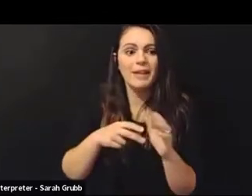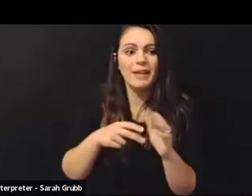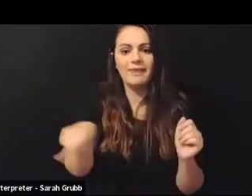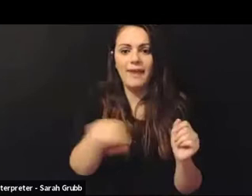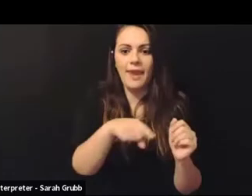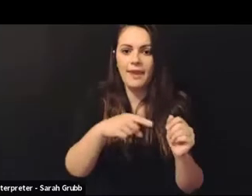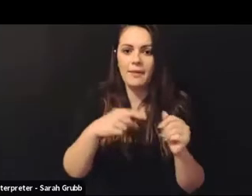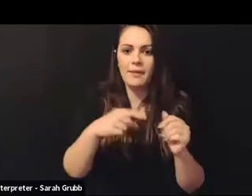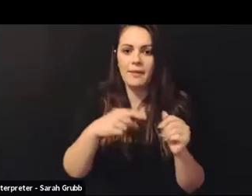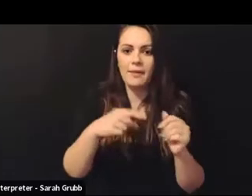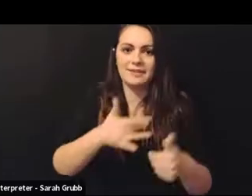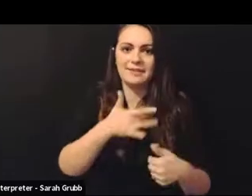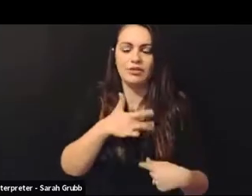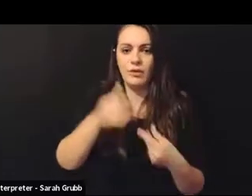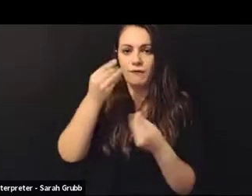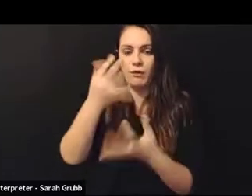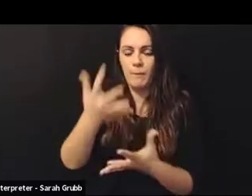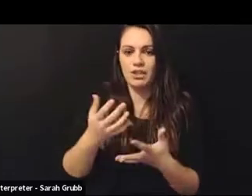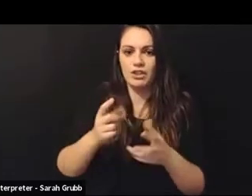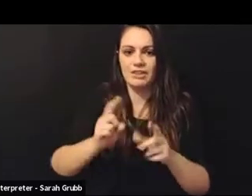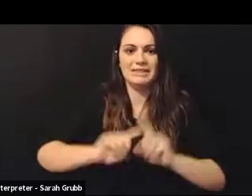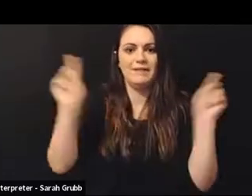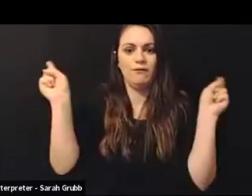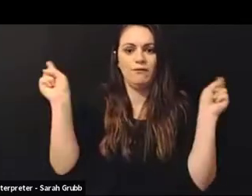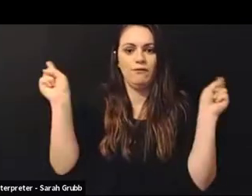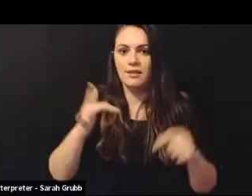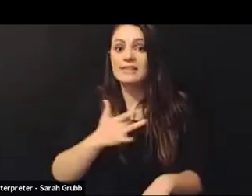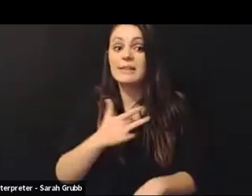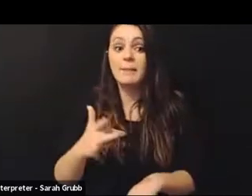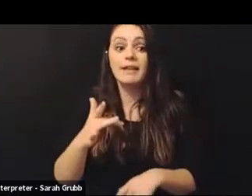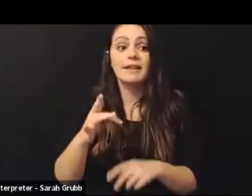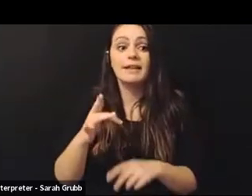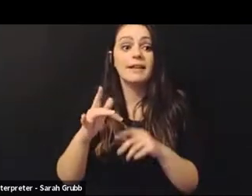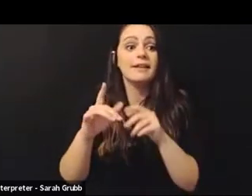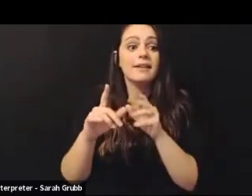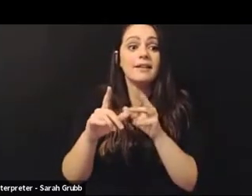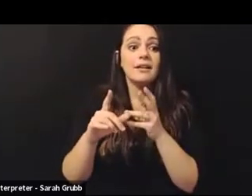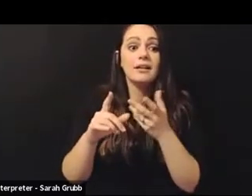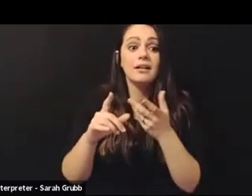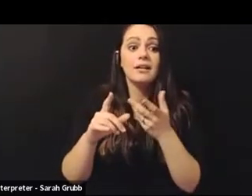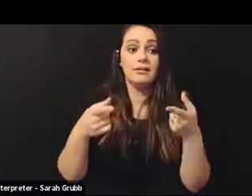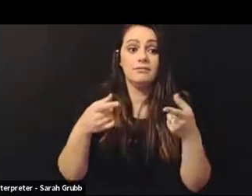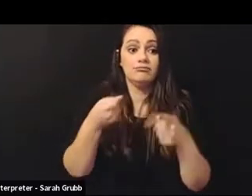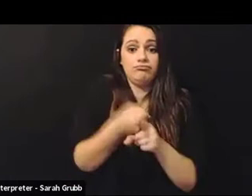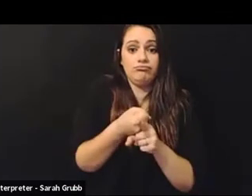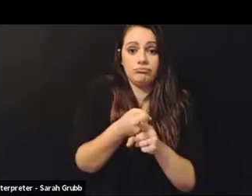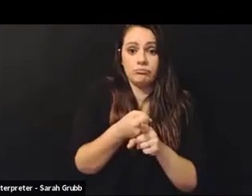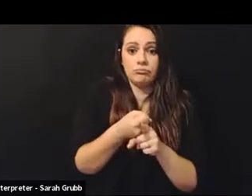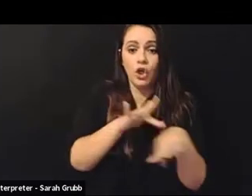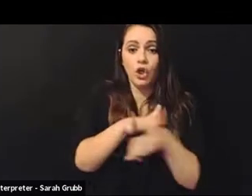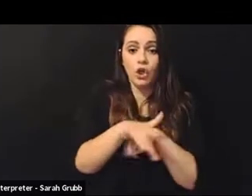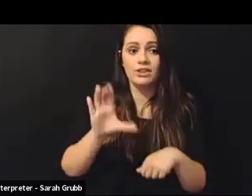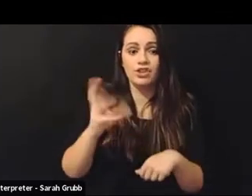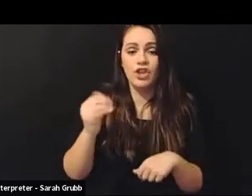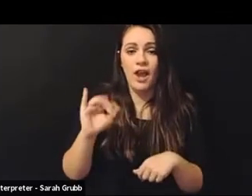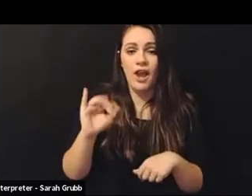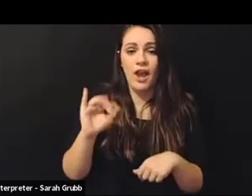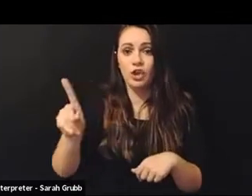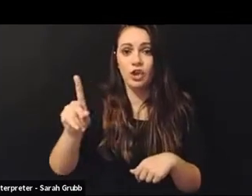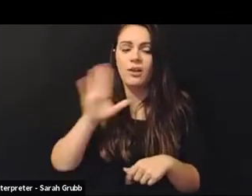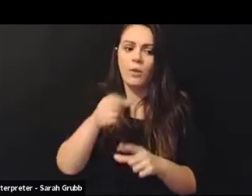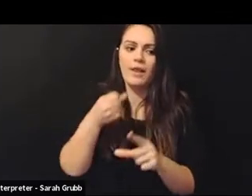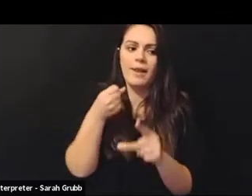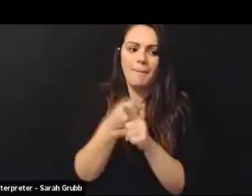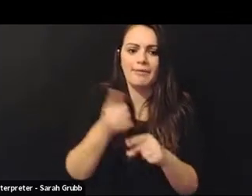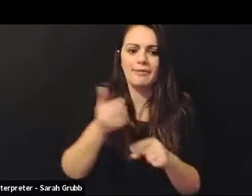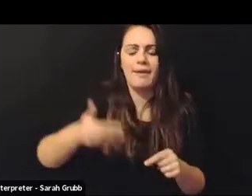differently. Usually it shows up in early childhood and it's going to impact the individual in a lot of ways. But what most people